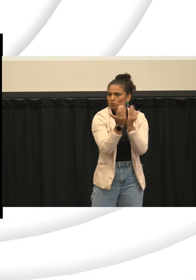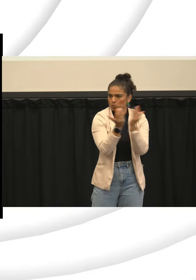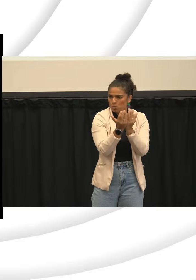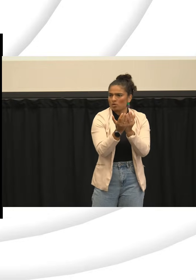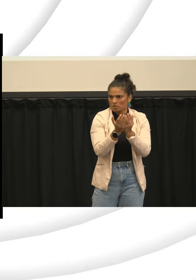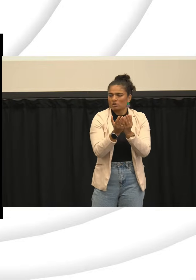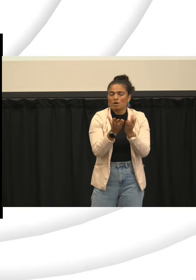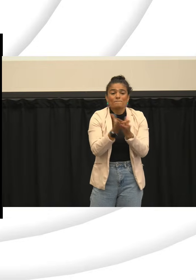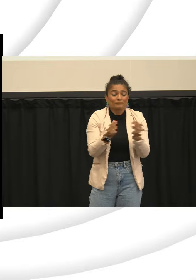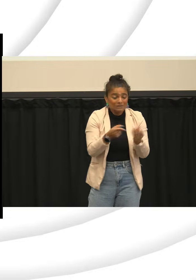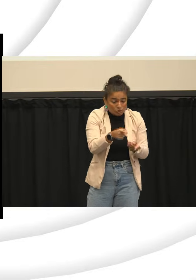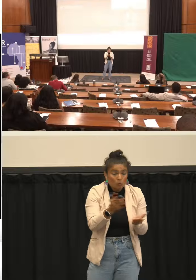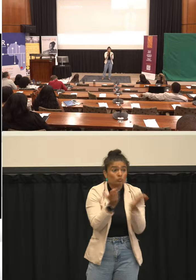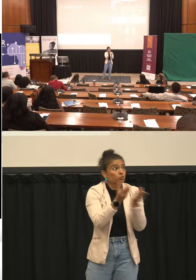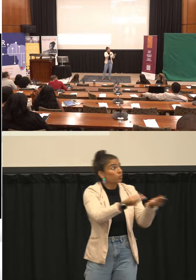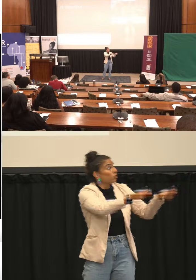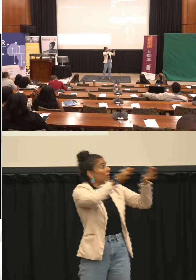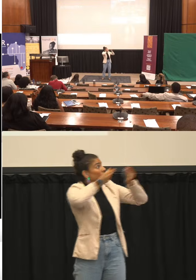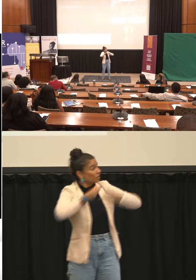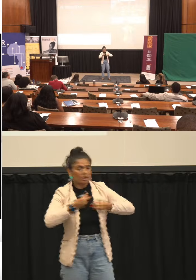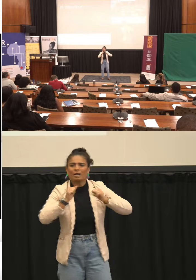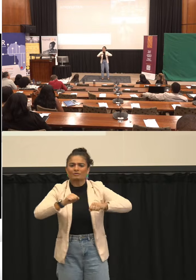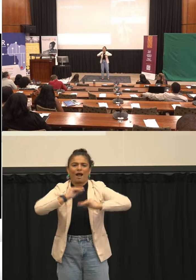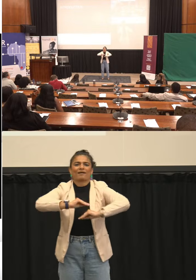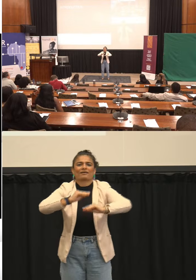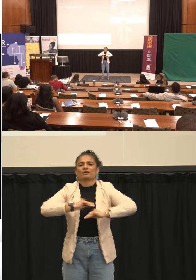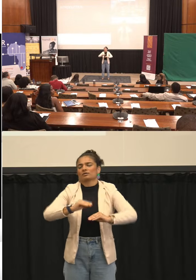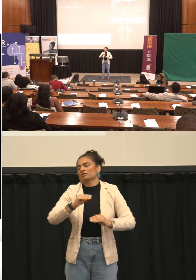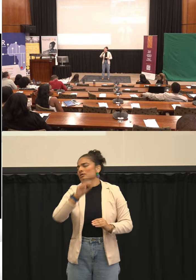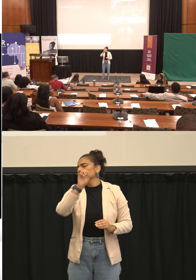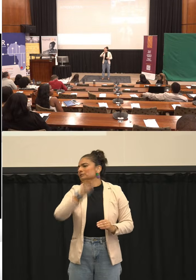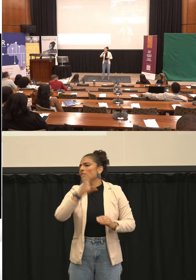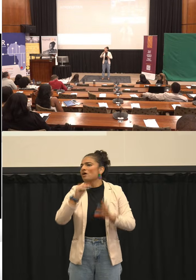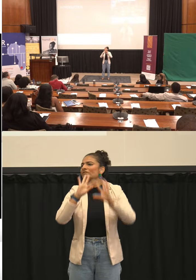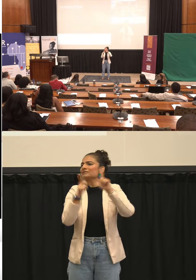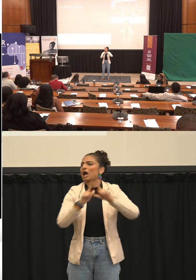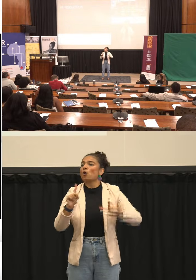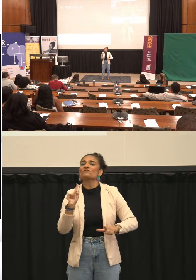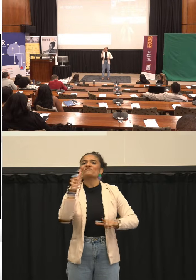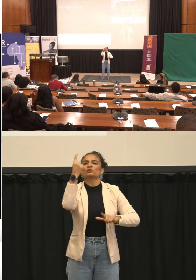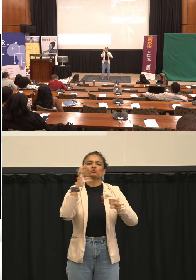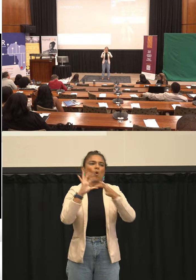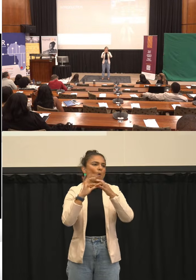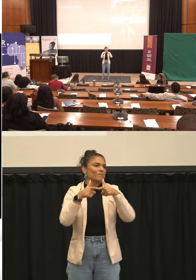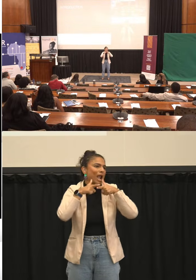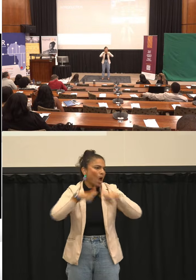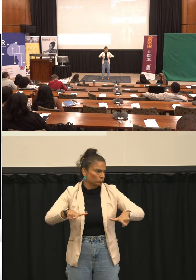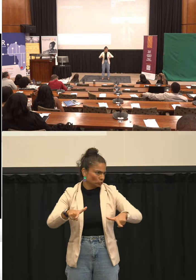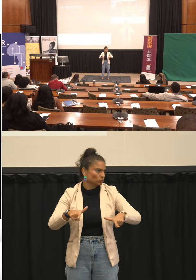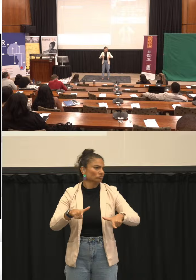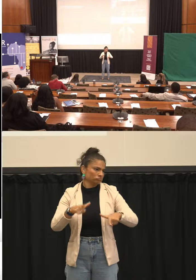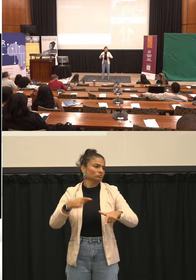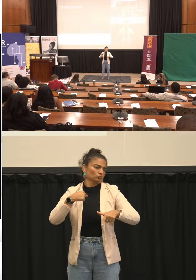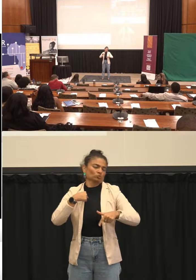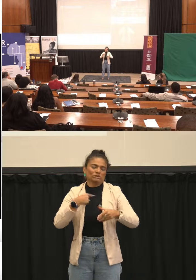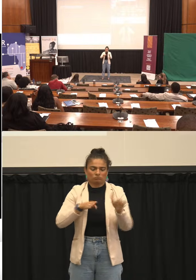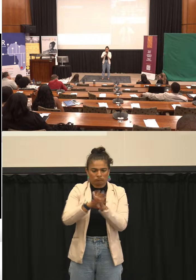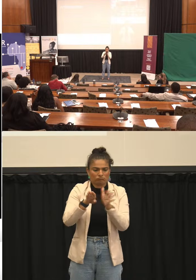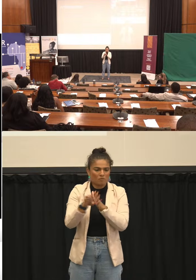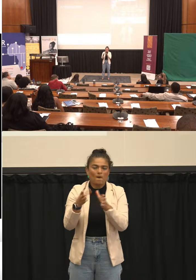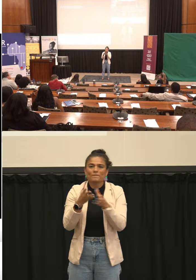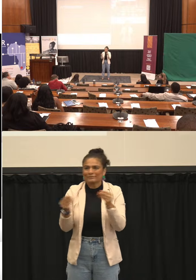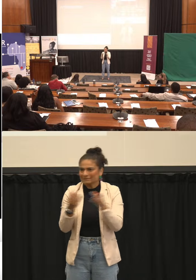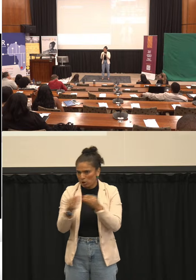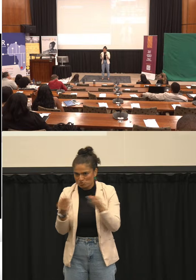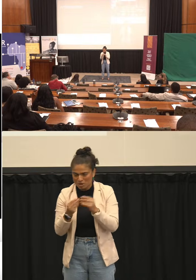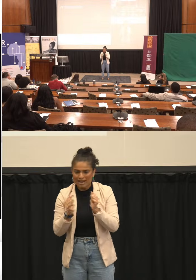develop is the aim for it to be used within the schools. The schools give us guidance in terms of what the curriculum, because South African Sign